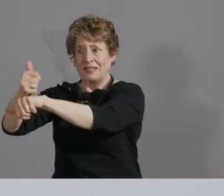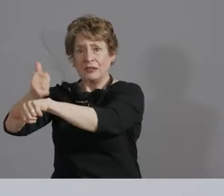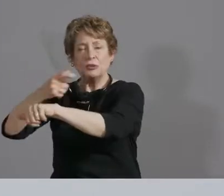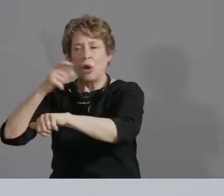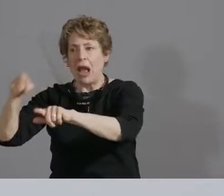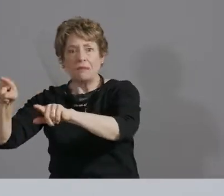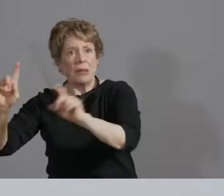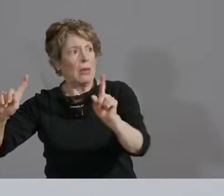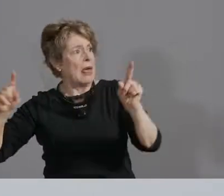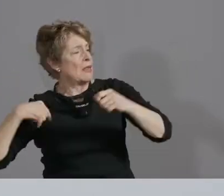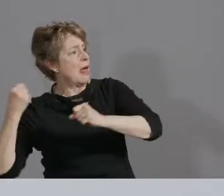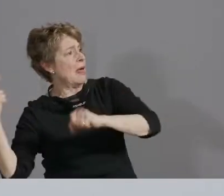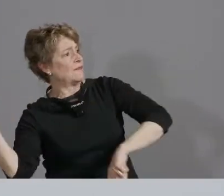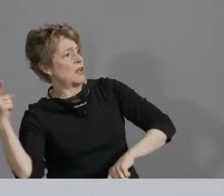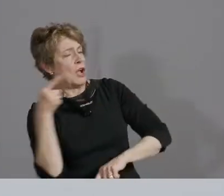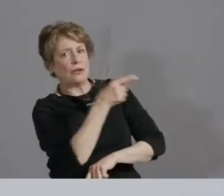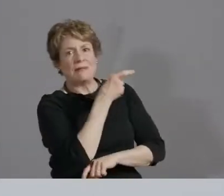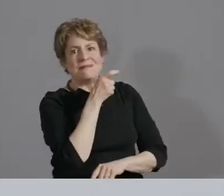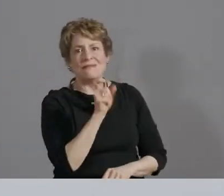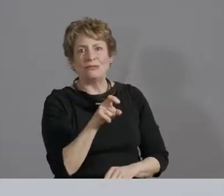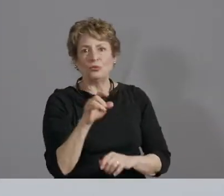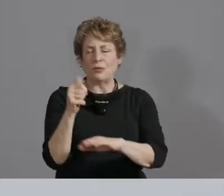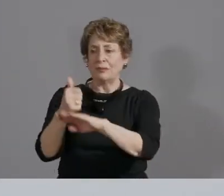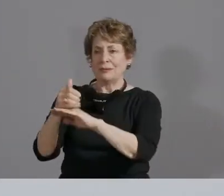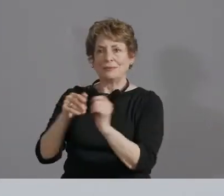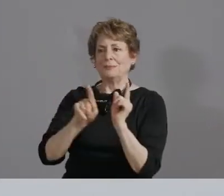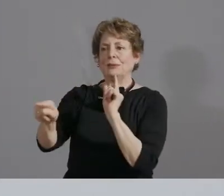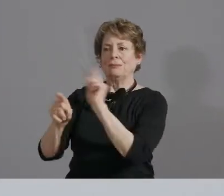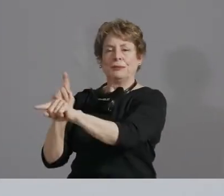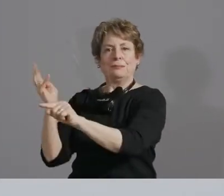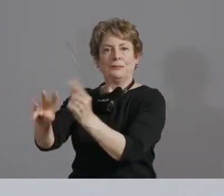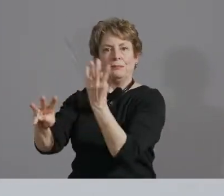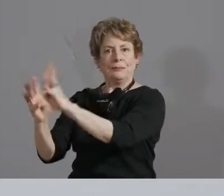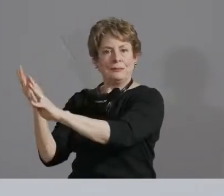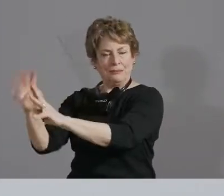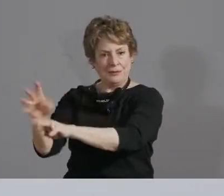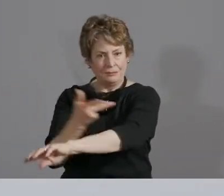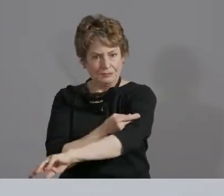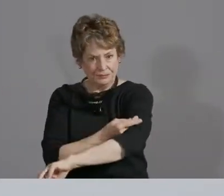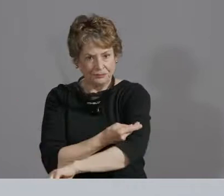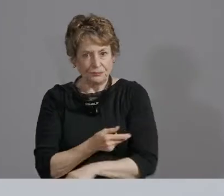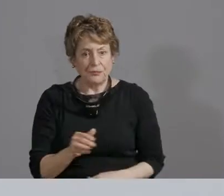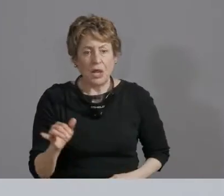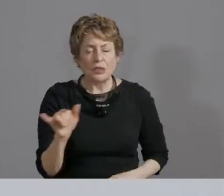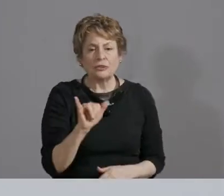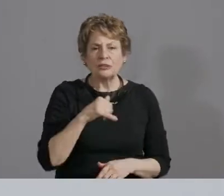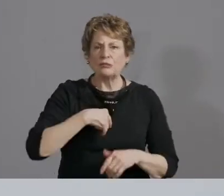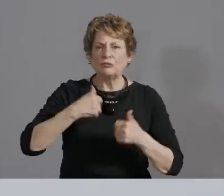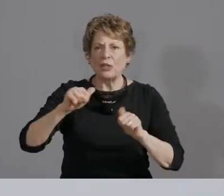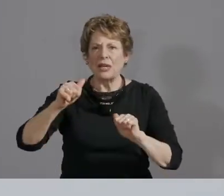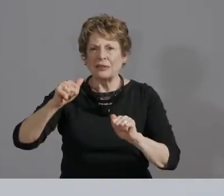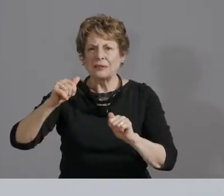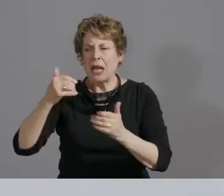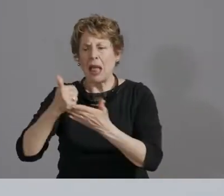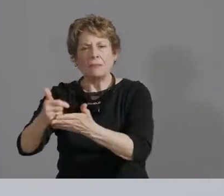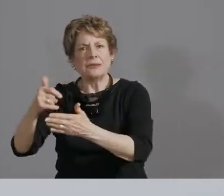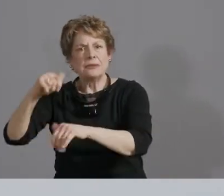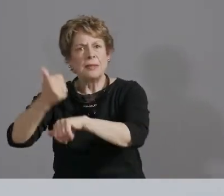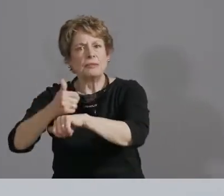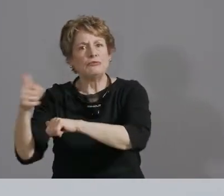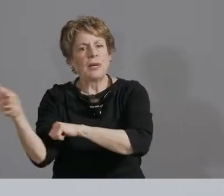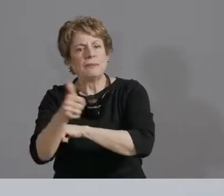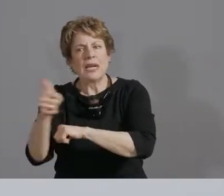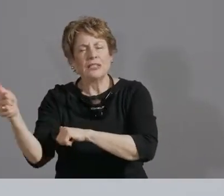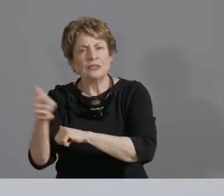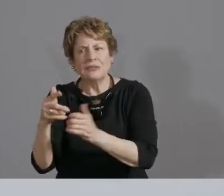able to get transported or may not have their own transportation to go to a vaccination site, but that's things like working with Access